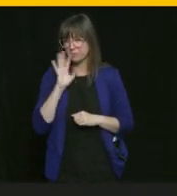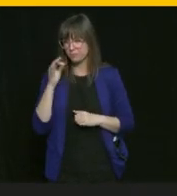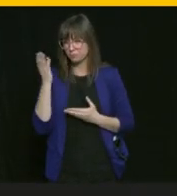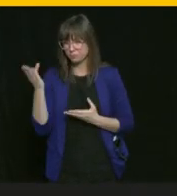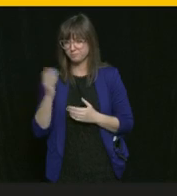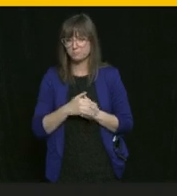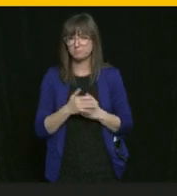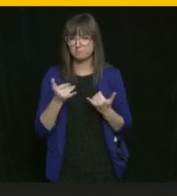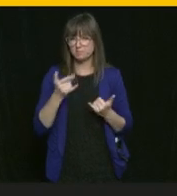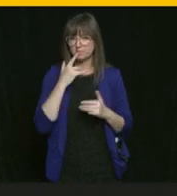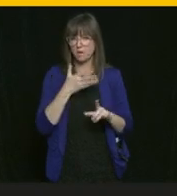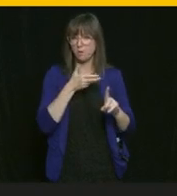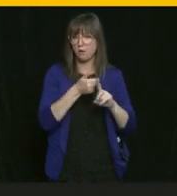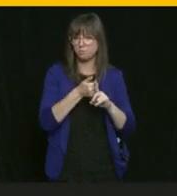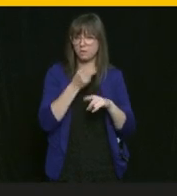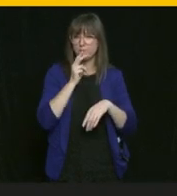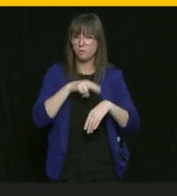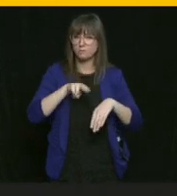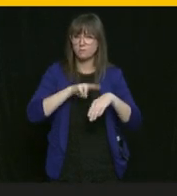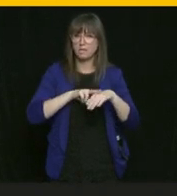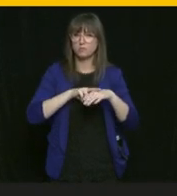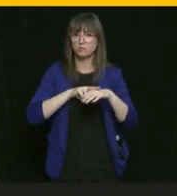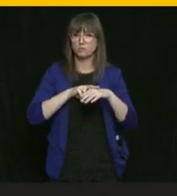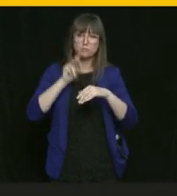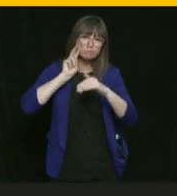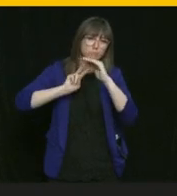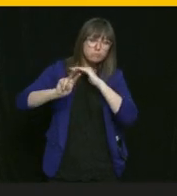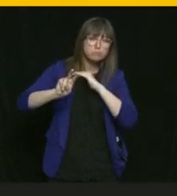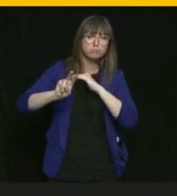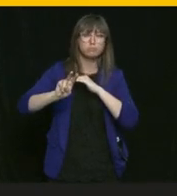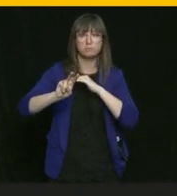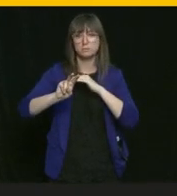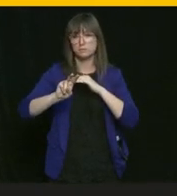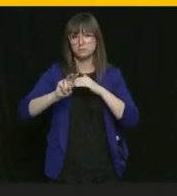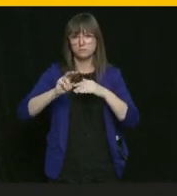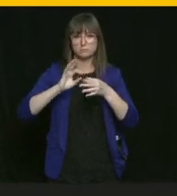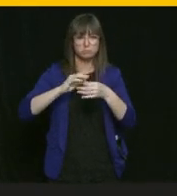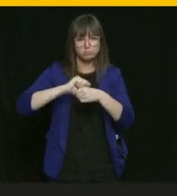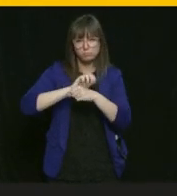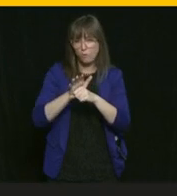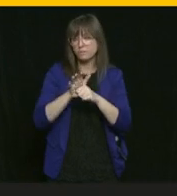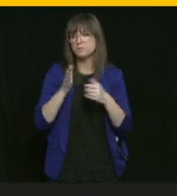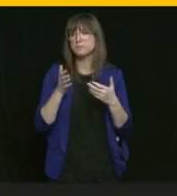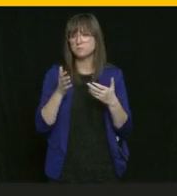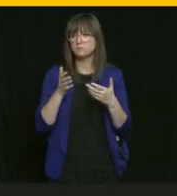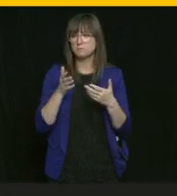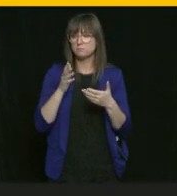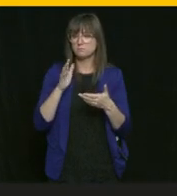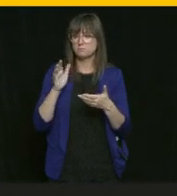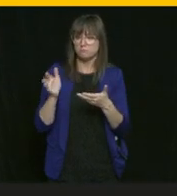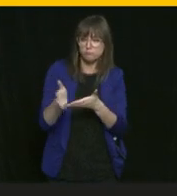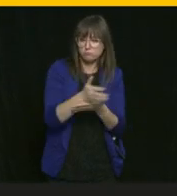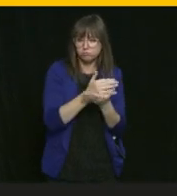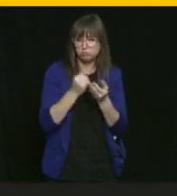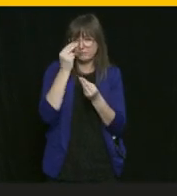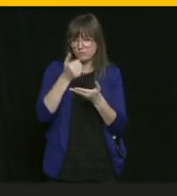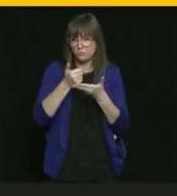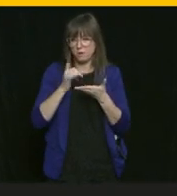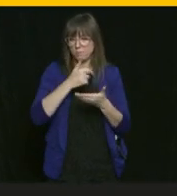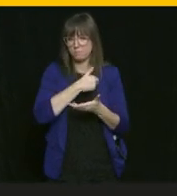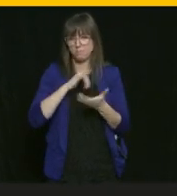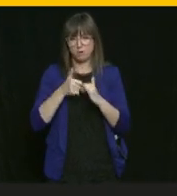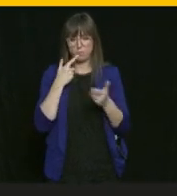an update on the national epidemiology and modeling work that informs the ongoing management of COVID-19 in